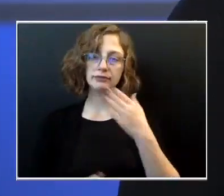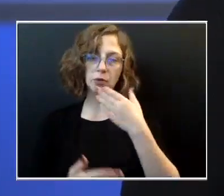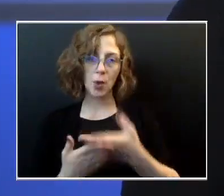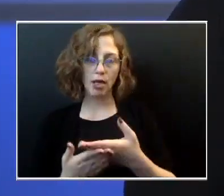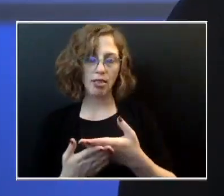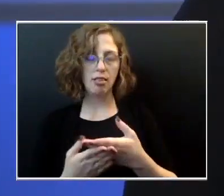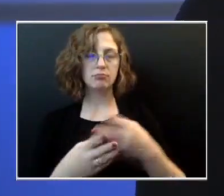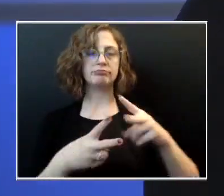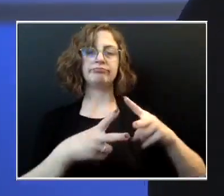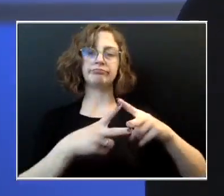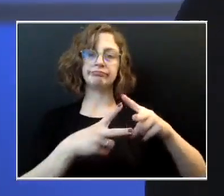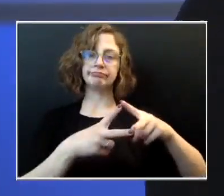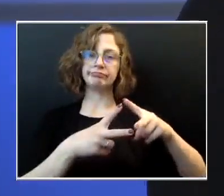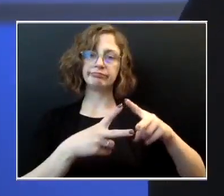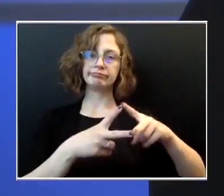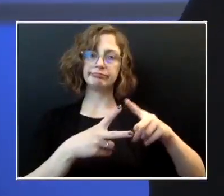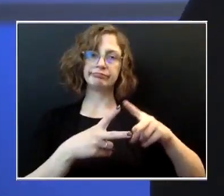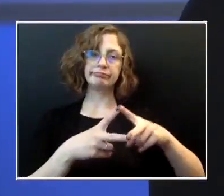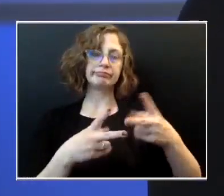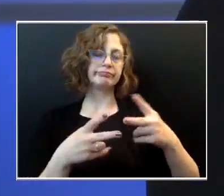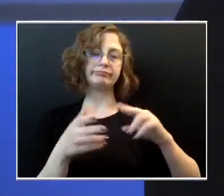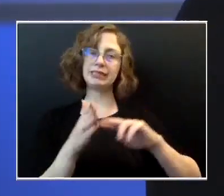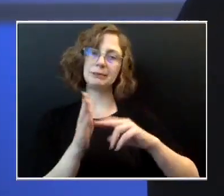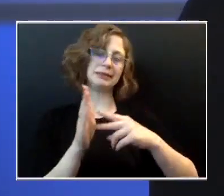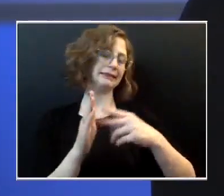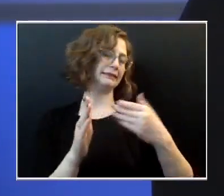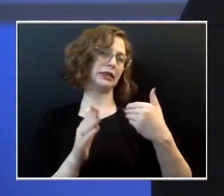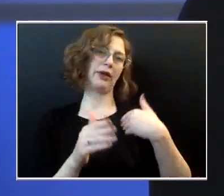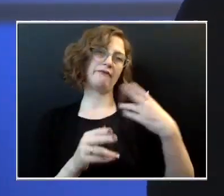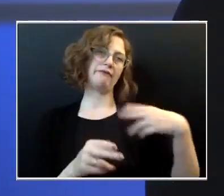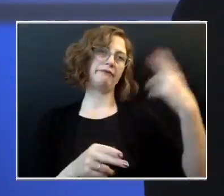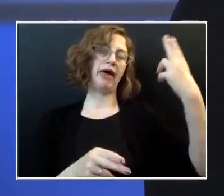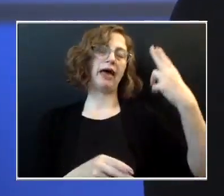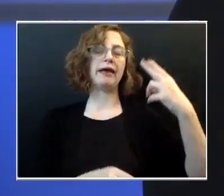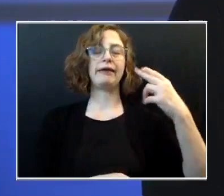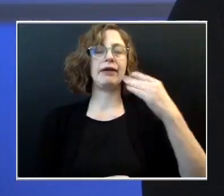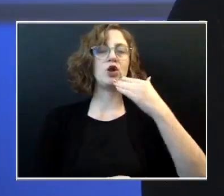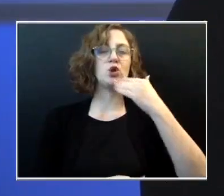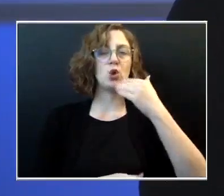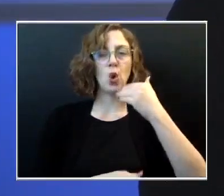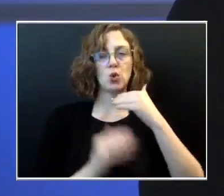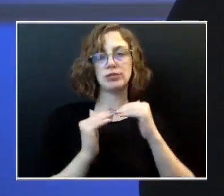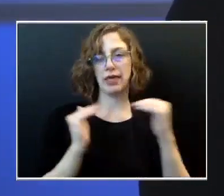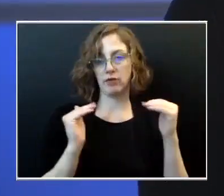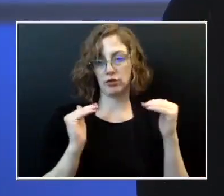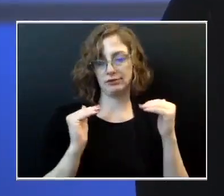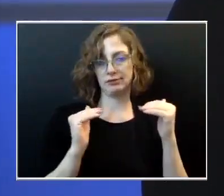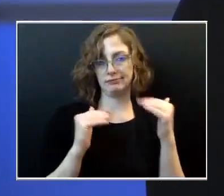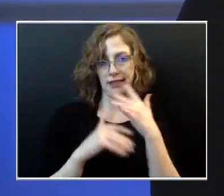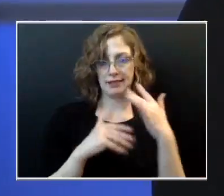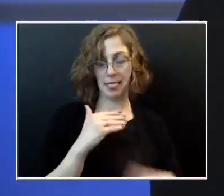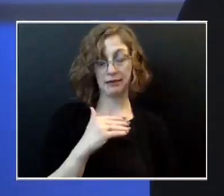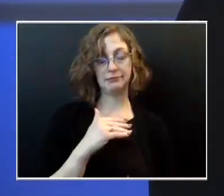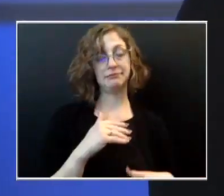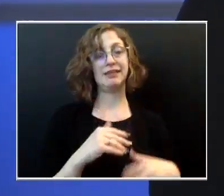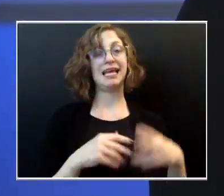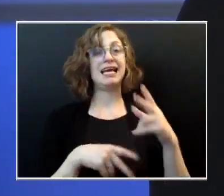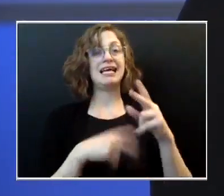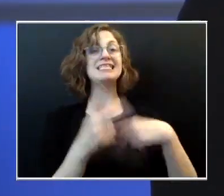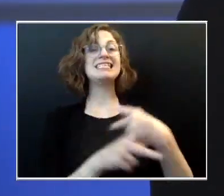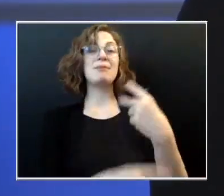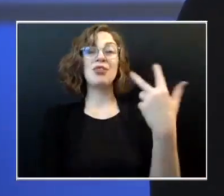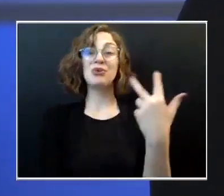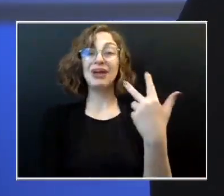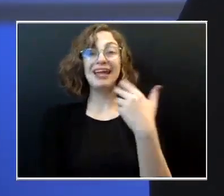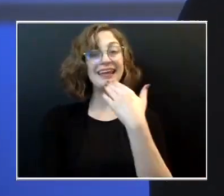as having elevated glucose levels in the blood or blood sugar. Type 3 diabetes is not a medically